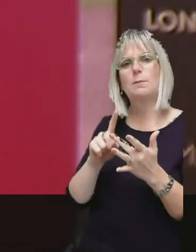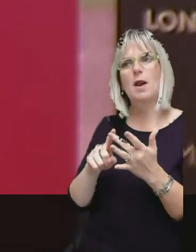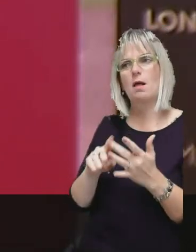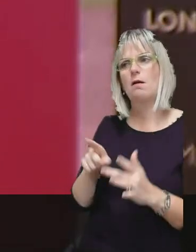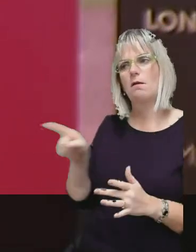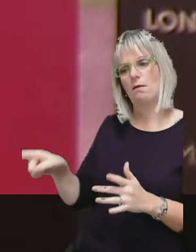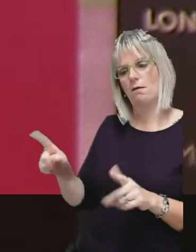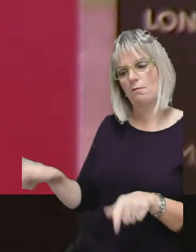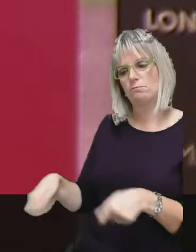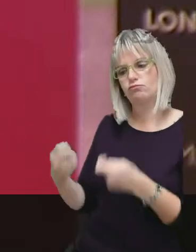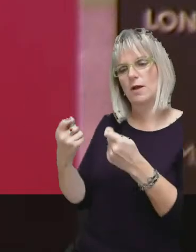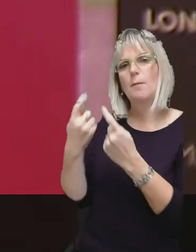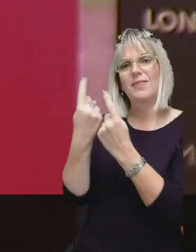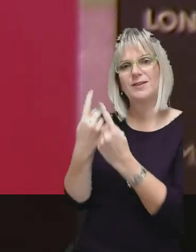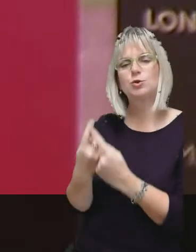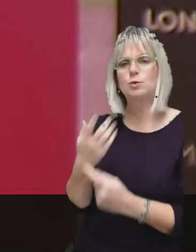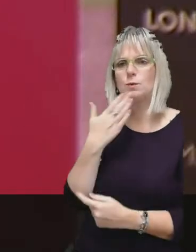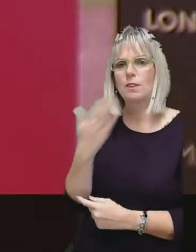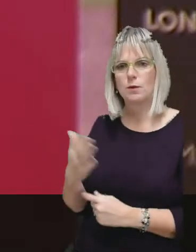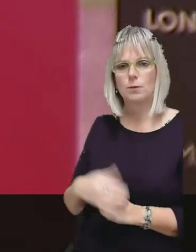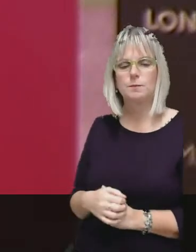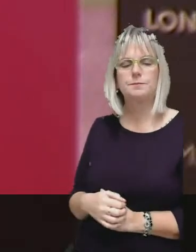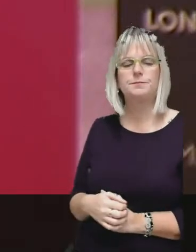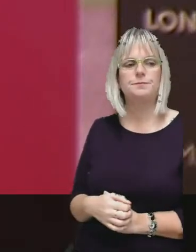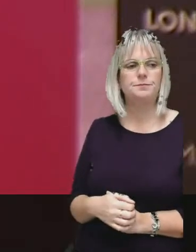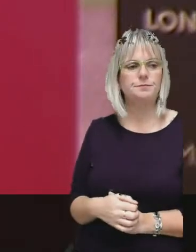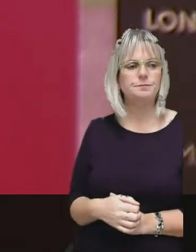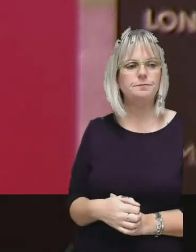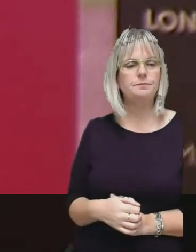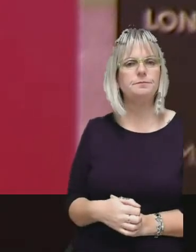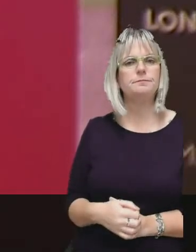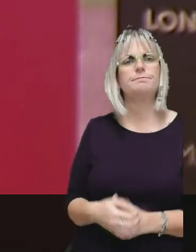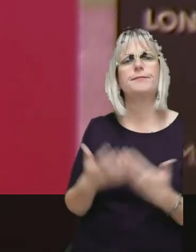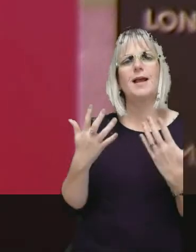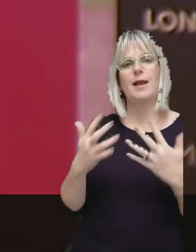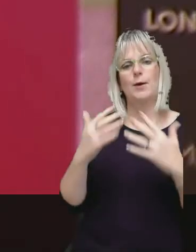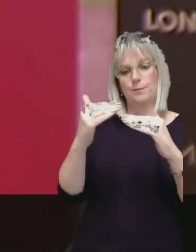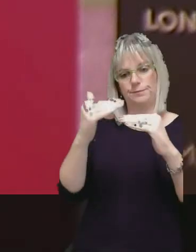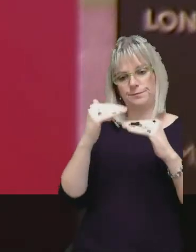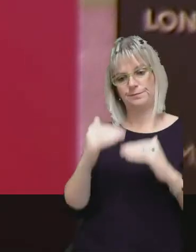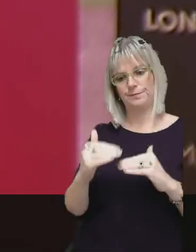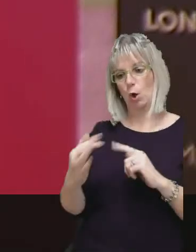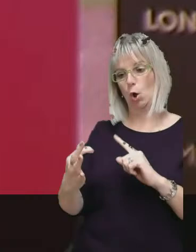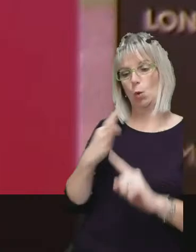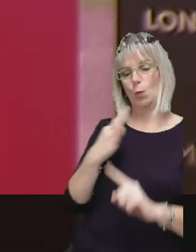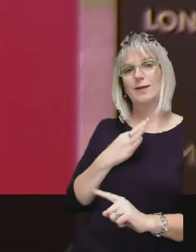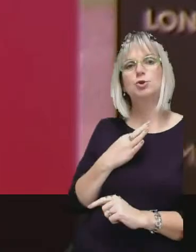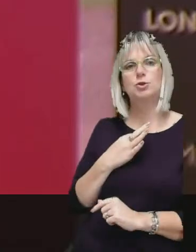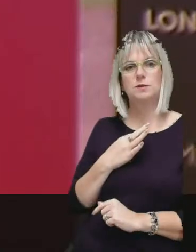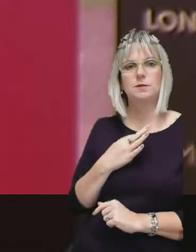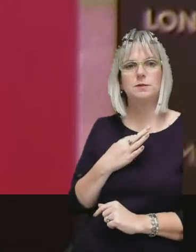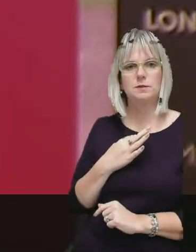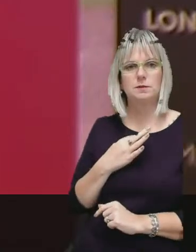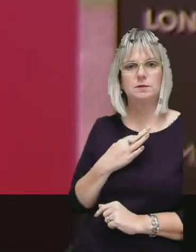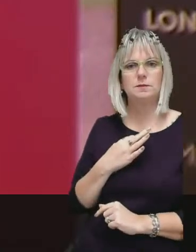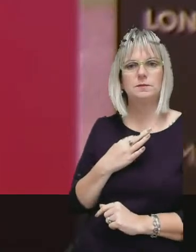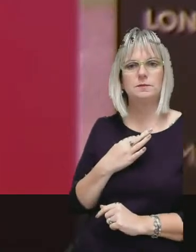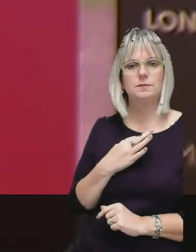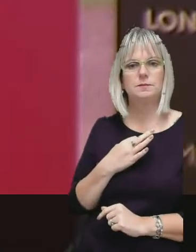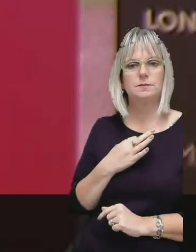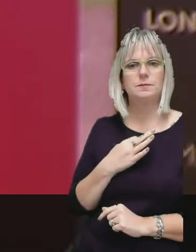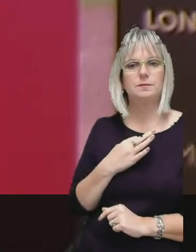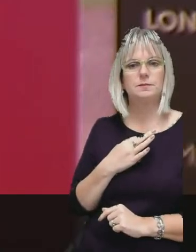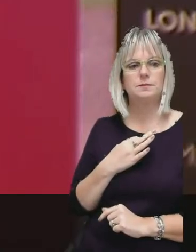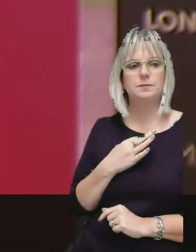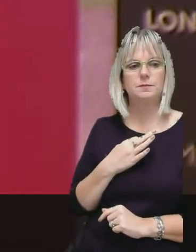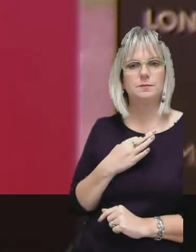issue? I will now move on to the next question and welcome Alejandro Salvador from